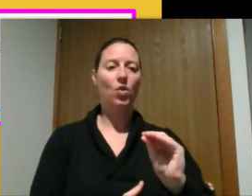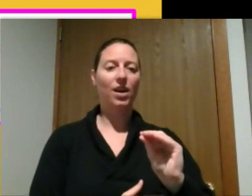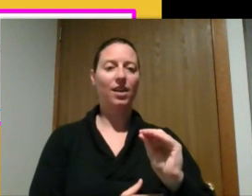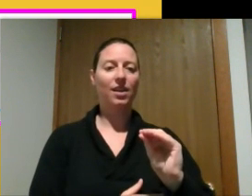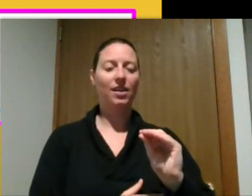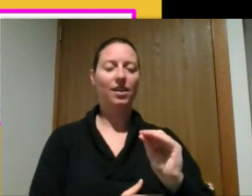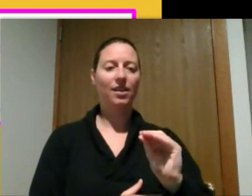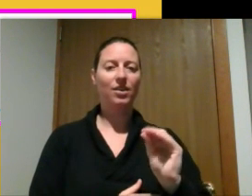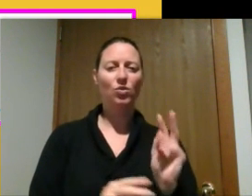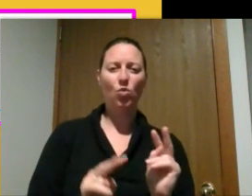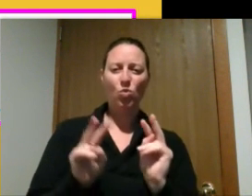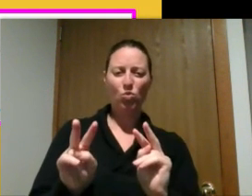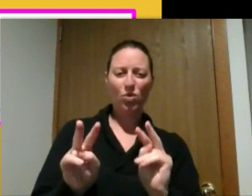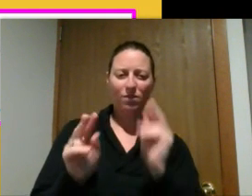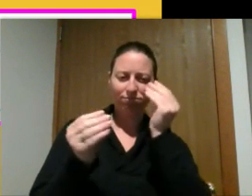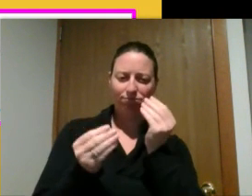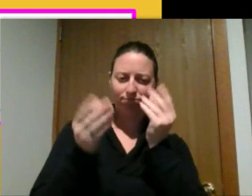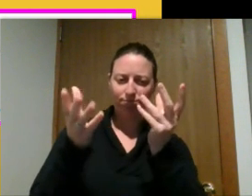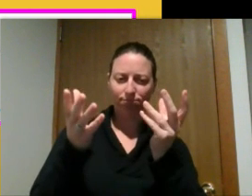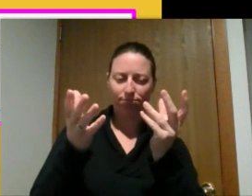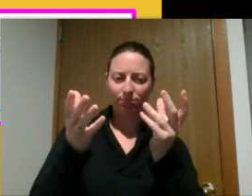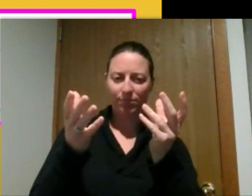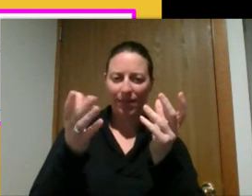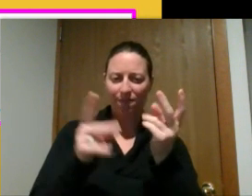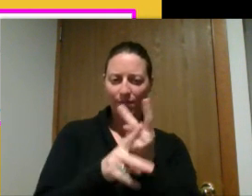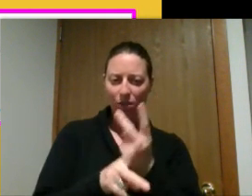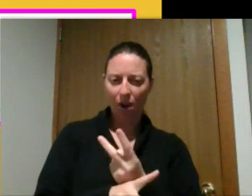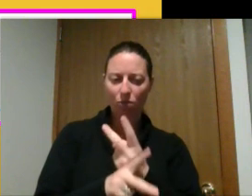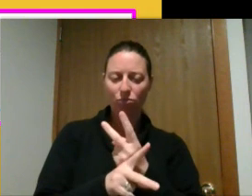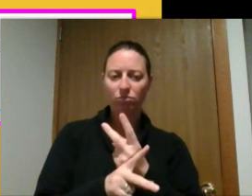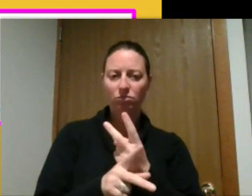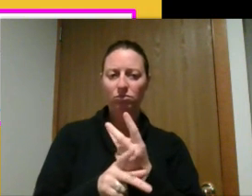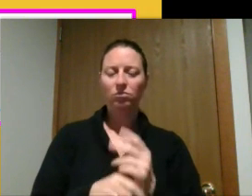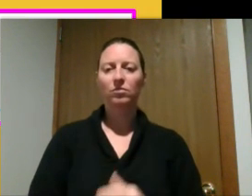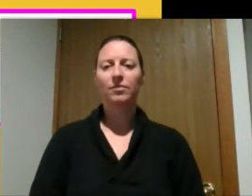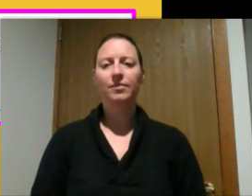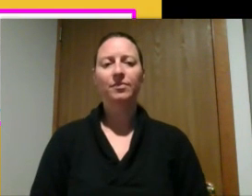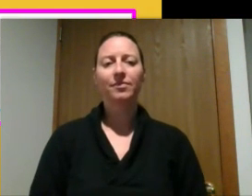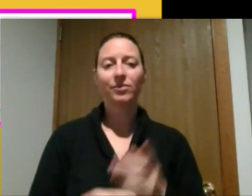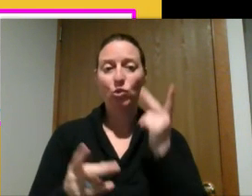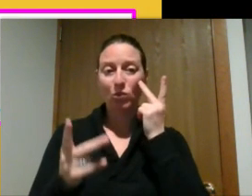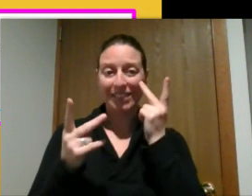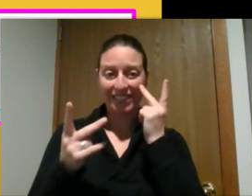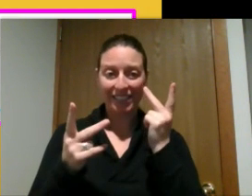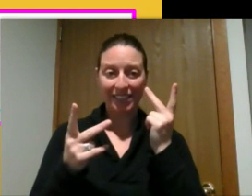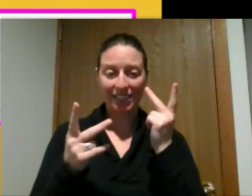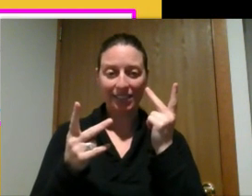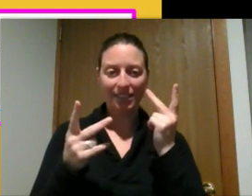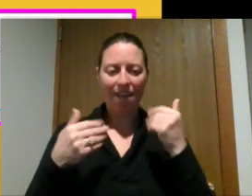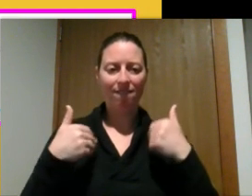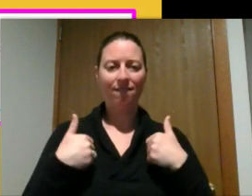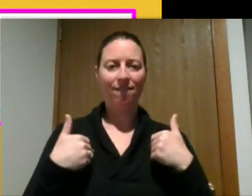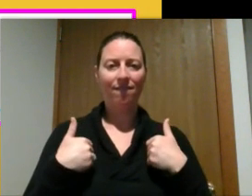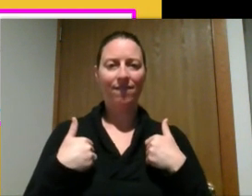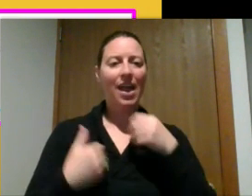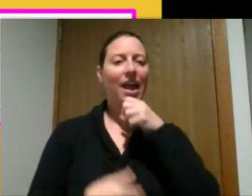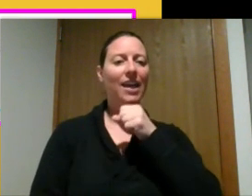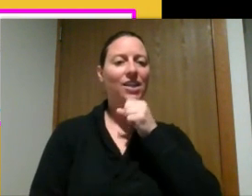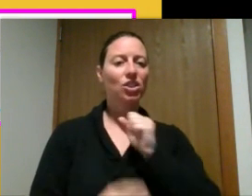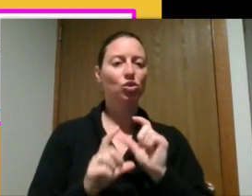to the histogram to interpret the information. As you can see, they have the